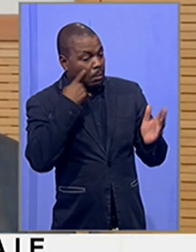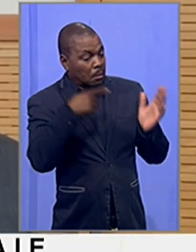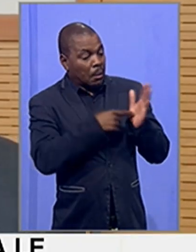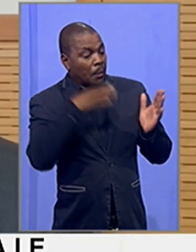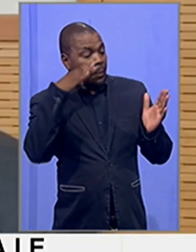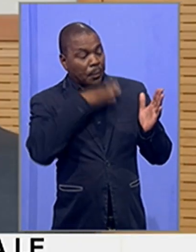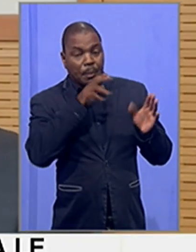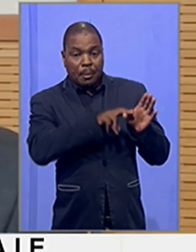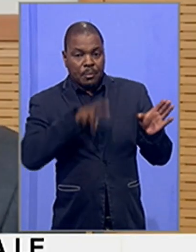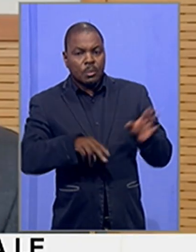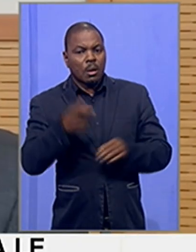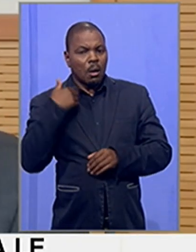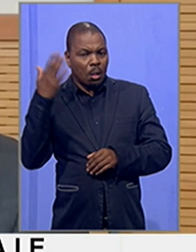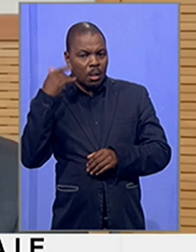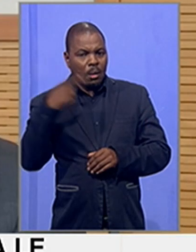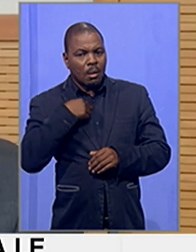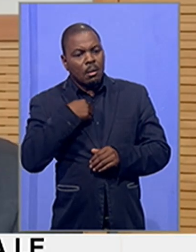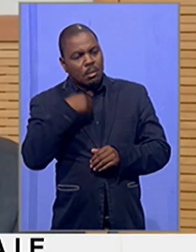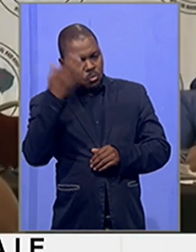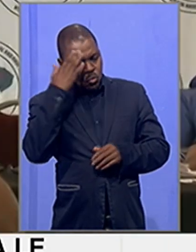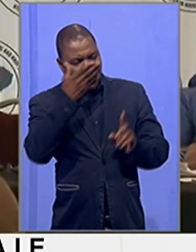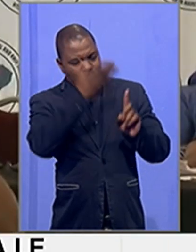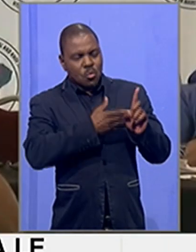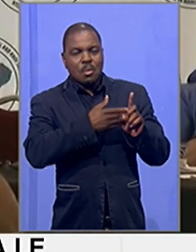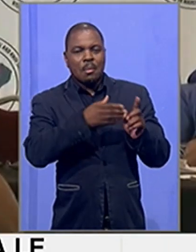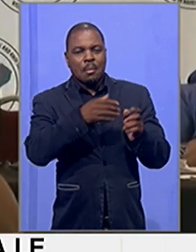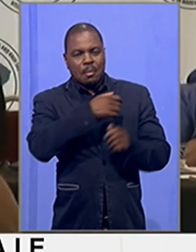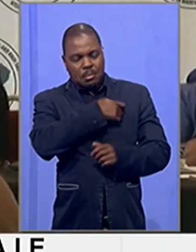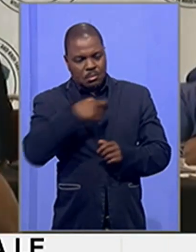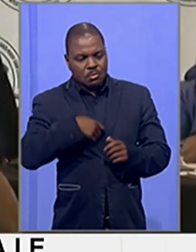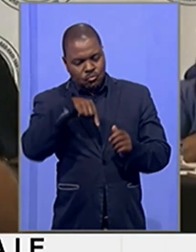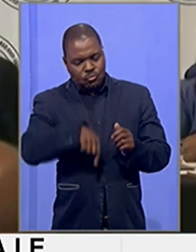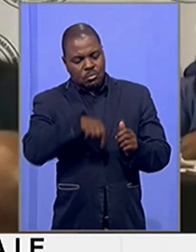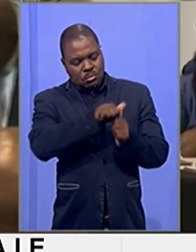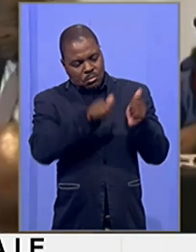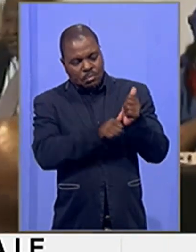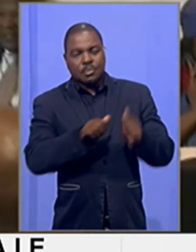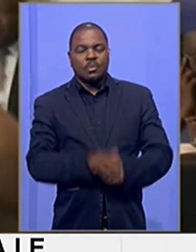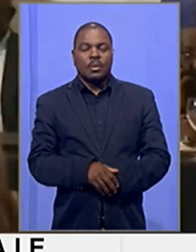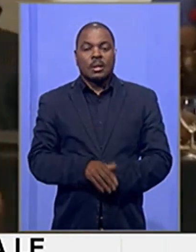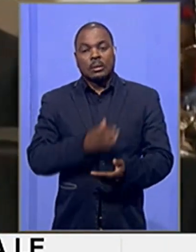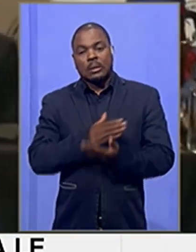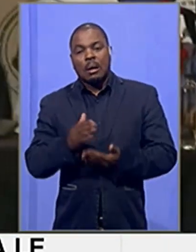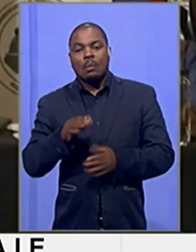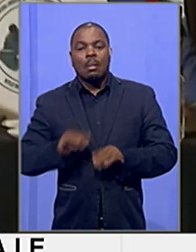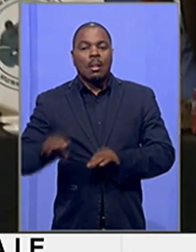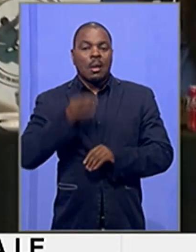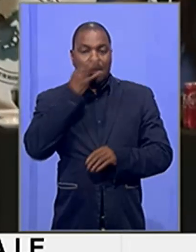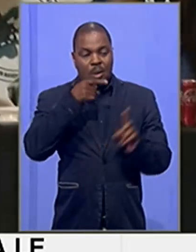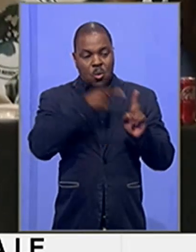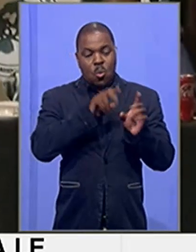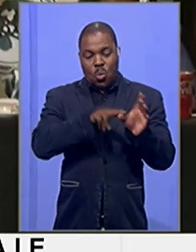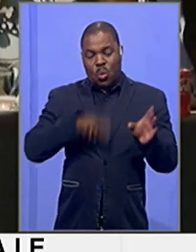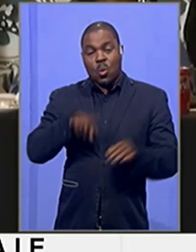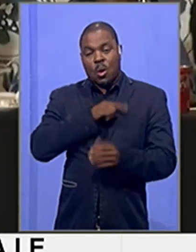The last time I saw him, he was the DP of the republic. Go na le dikakanyo tša gore Mabuza o itokolla mošomong go netefatša